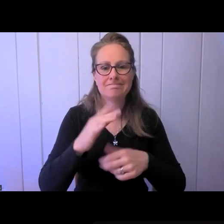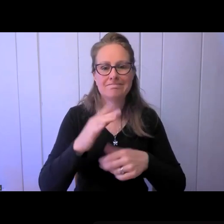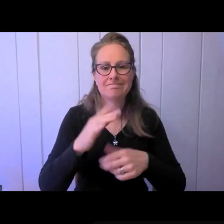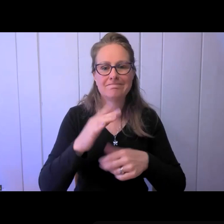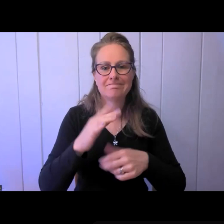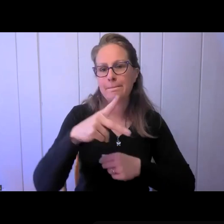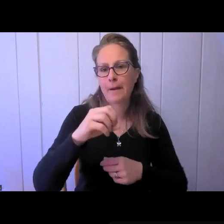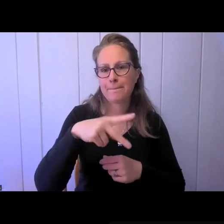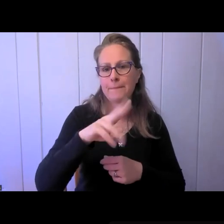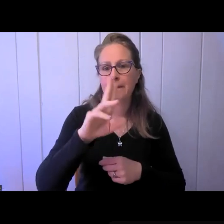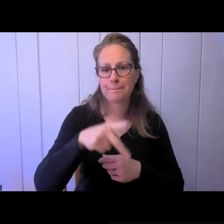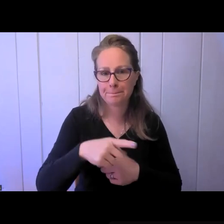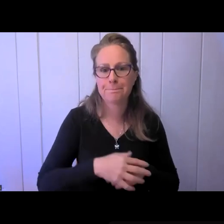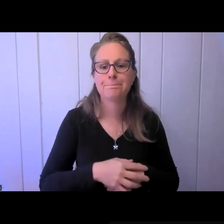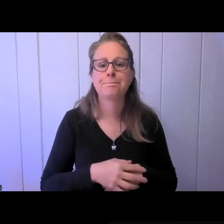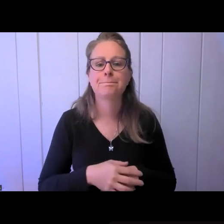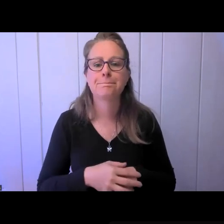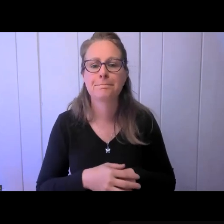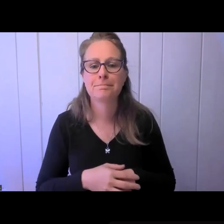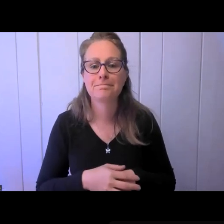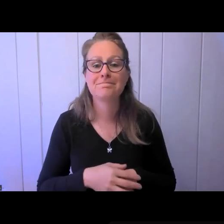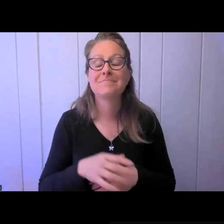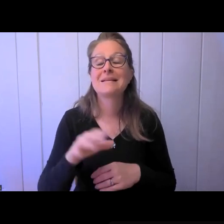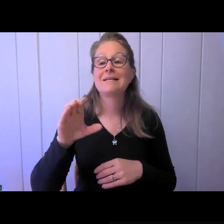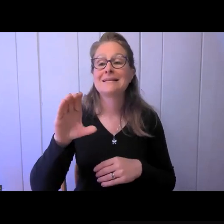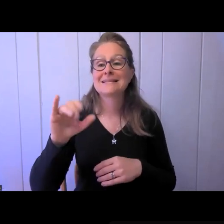another message. Great, thank you. We have a transitions workshop